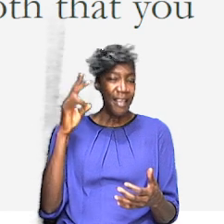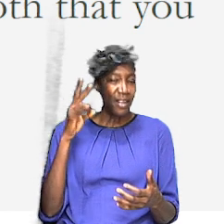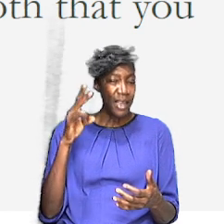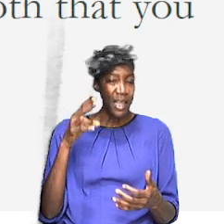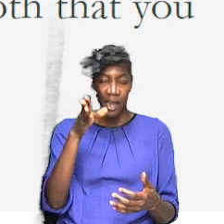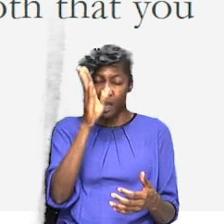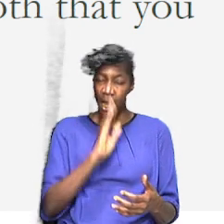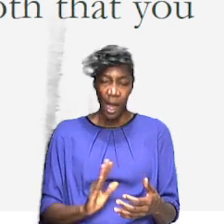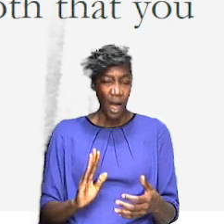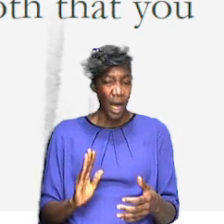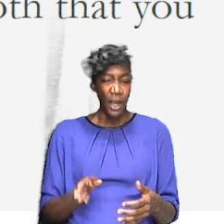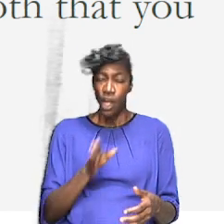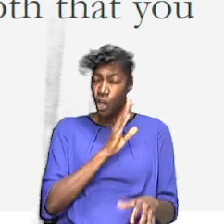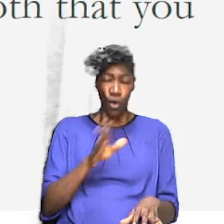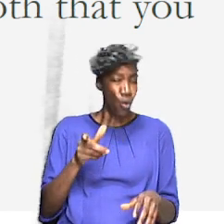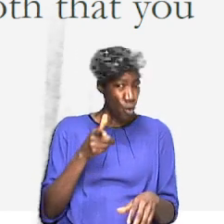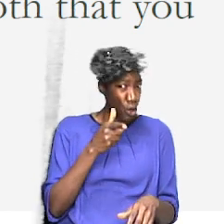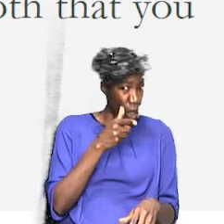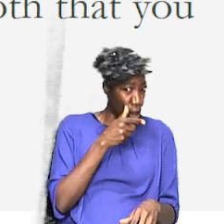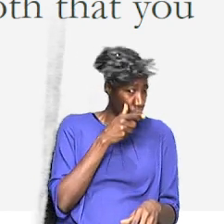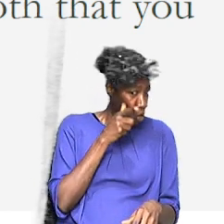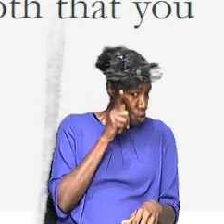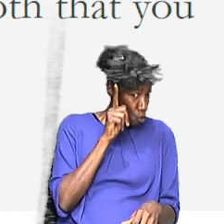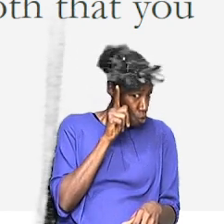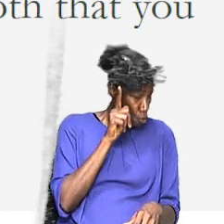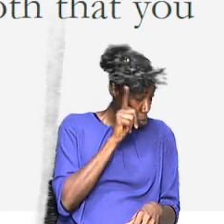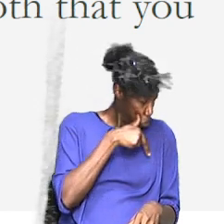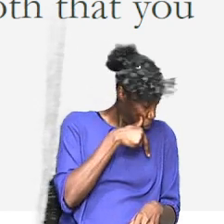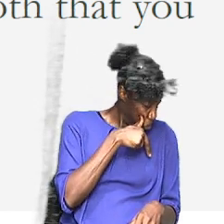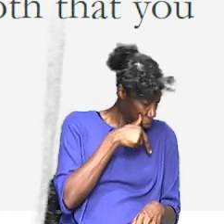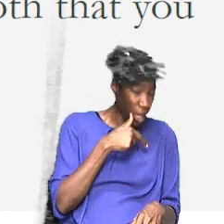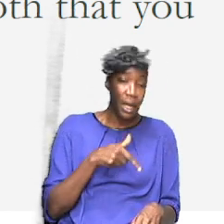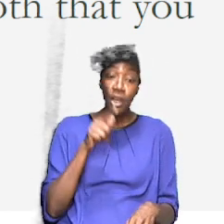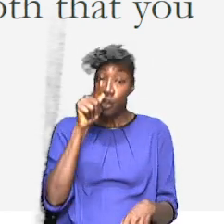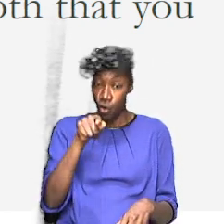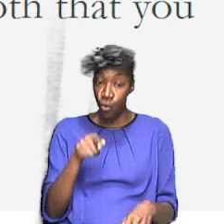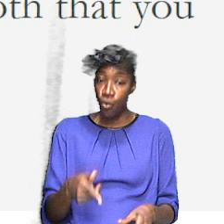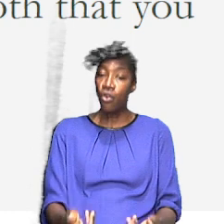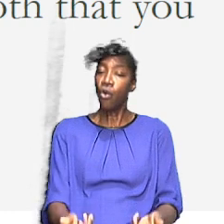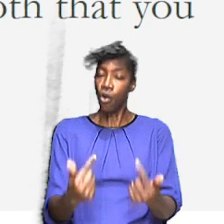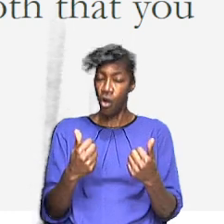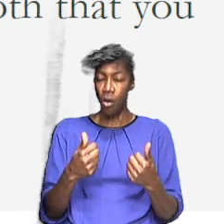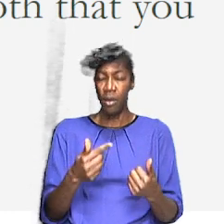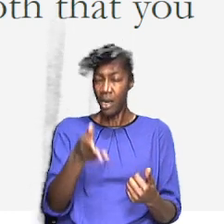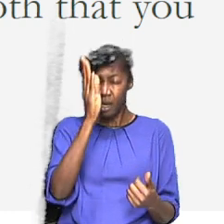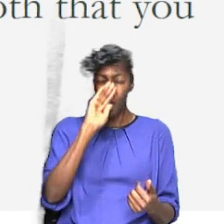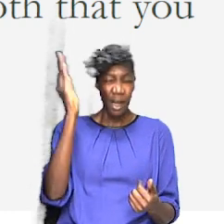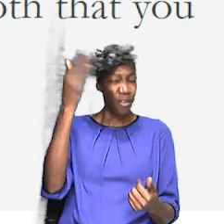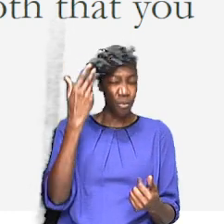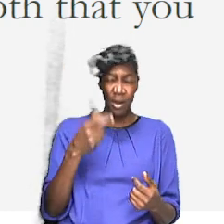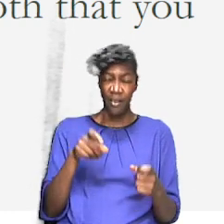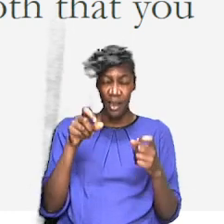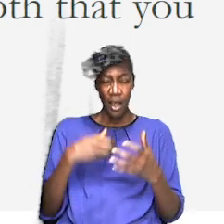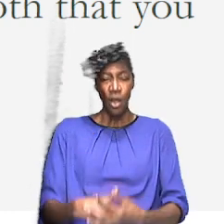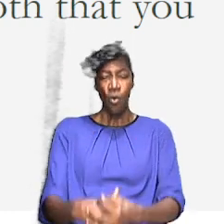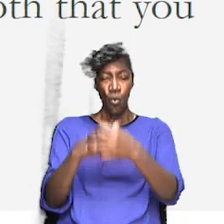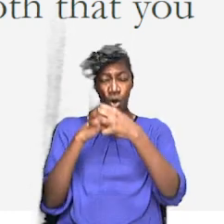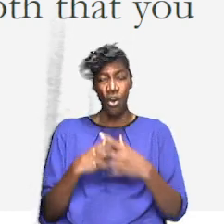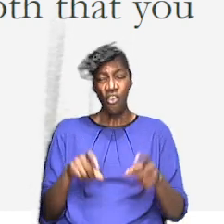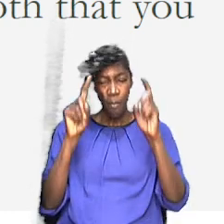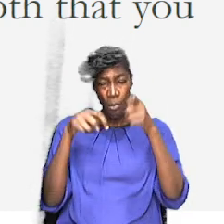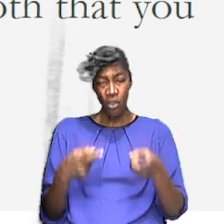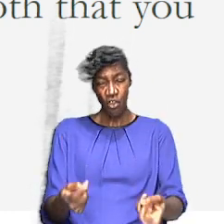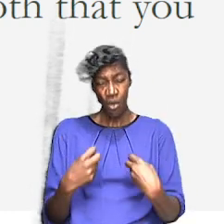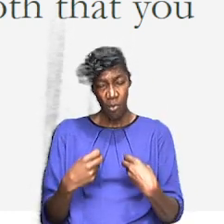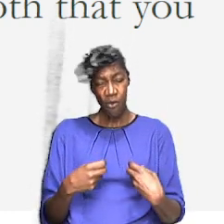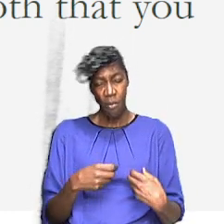despise. For you to get into the presence of Almighty God, our worship must come from a broken, must come from a